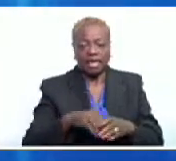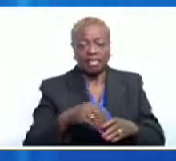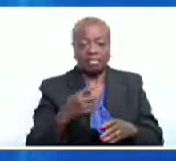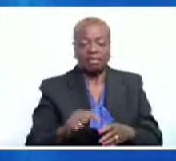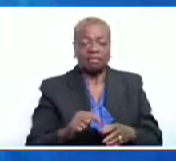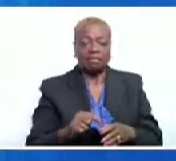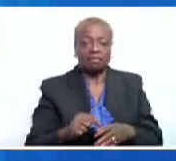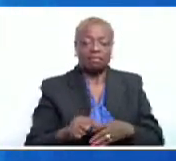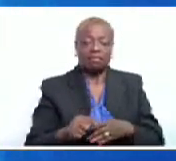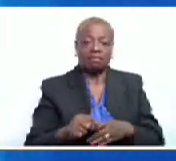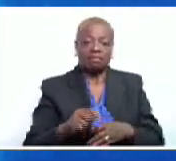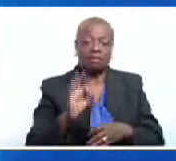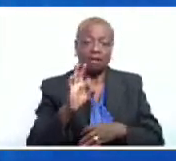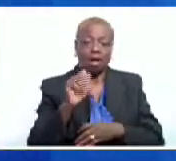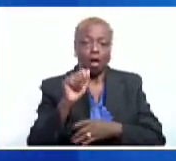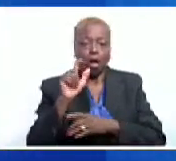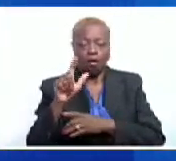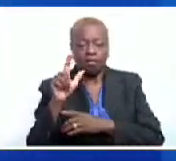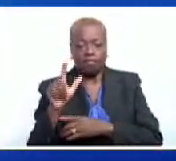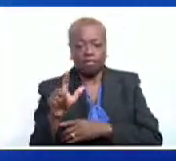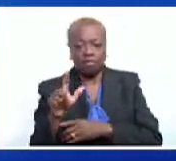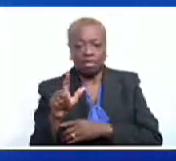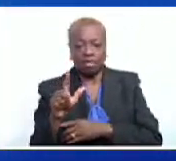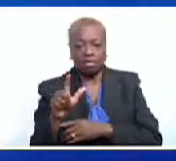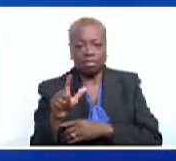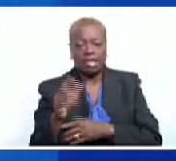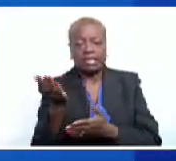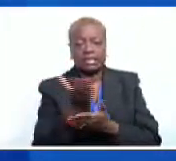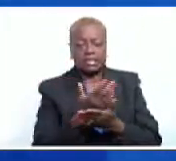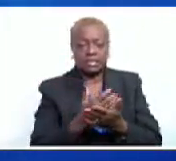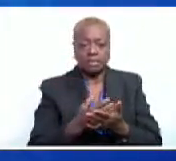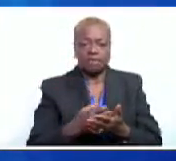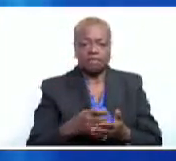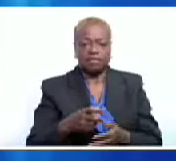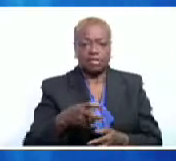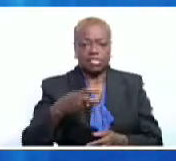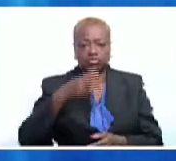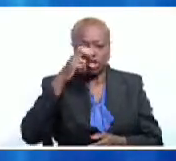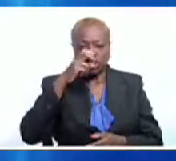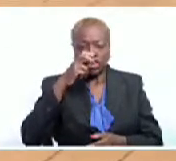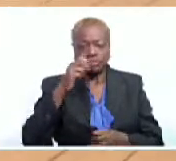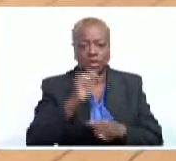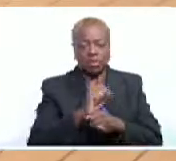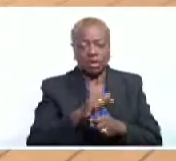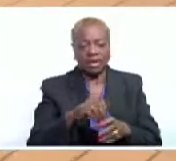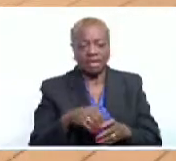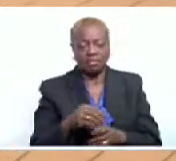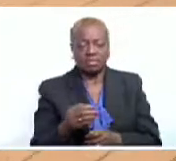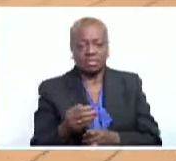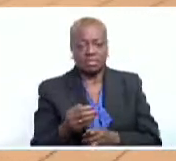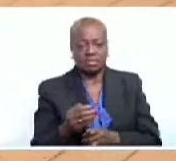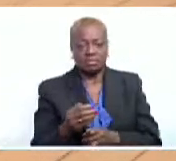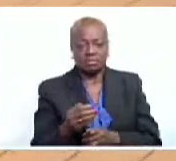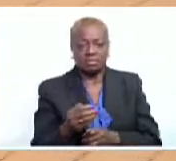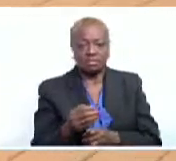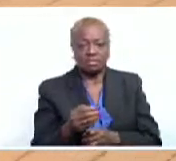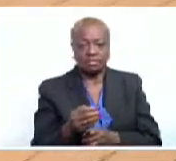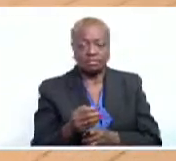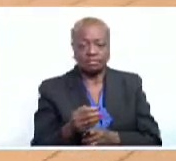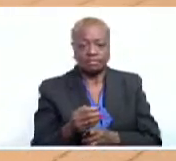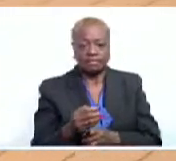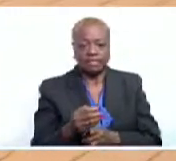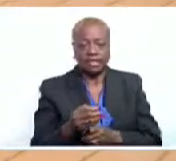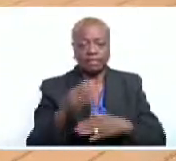this has transgressed and some of the restrictions can be lifted because everything is coming to a flatter or